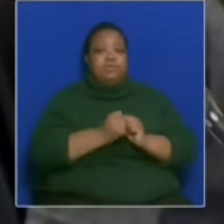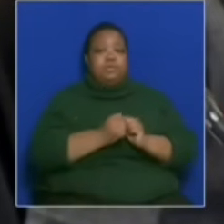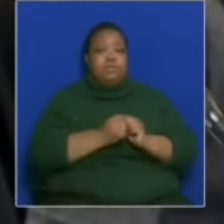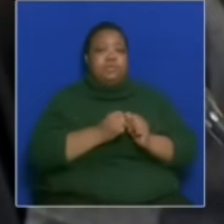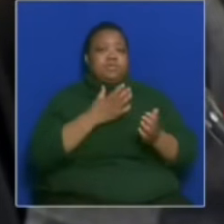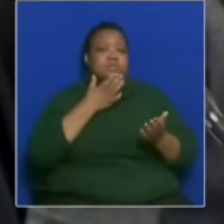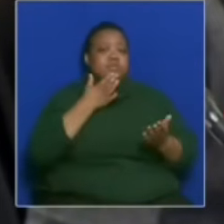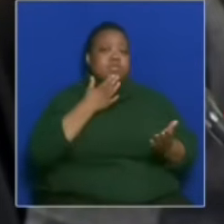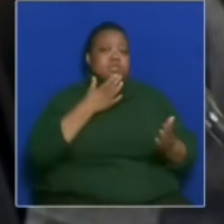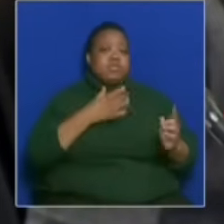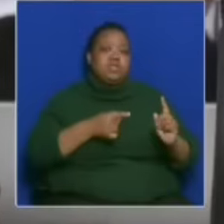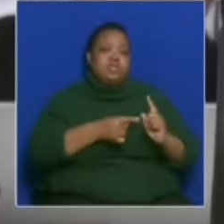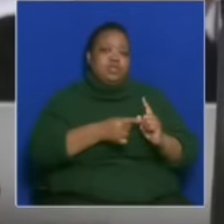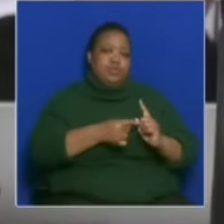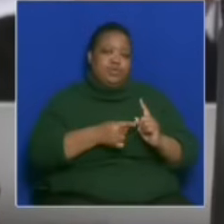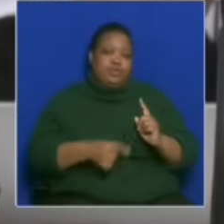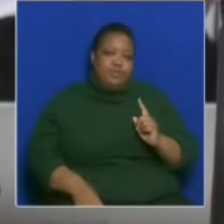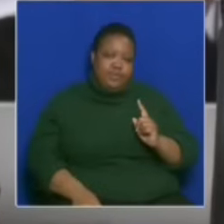Yes.